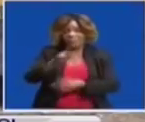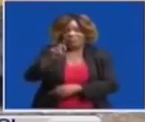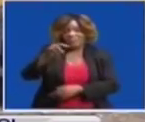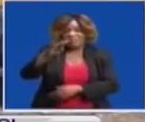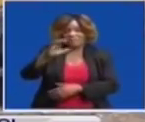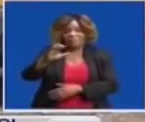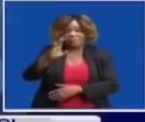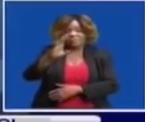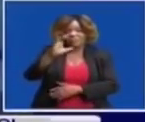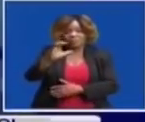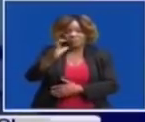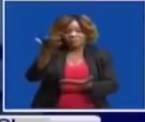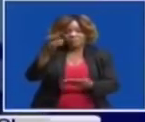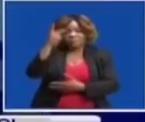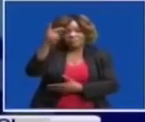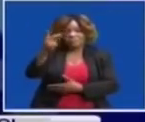Kitwe.